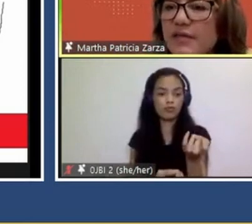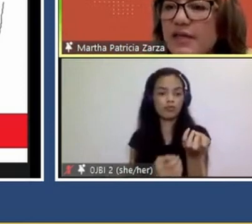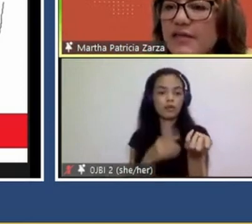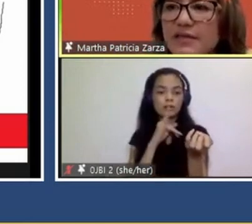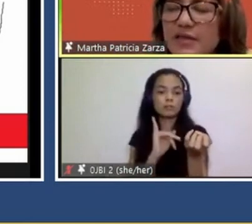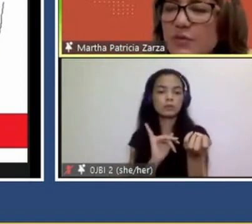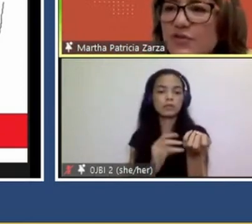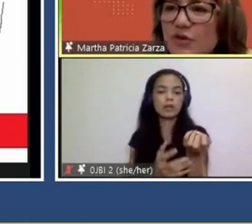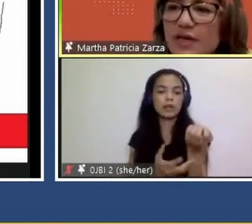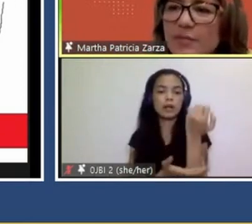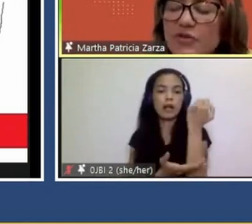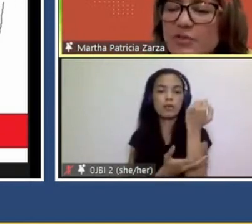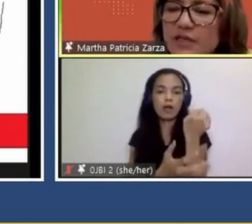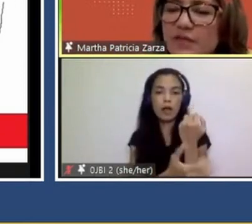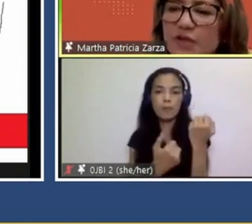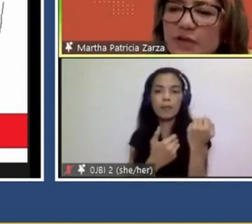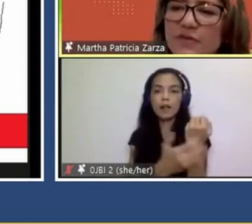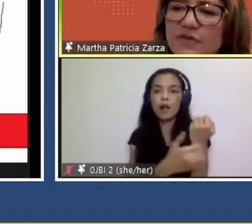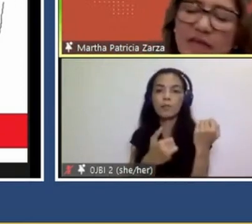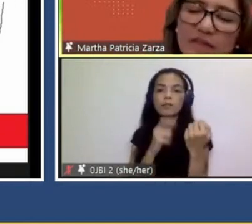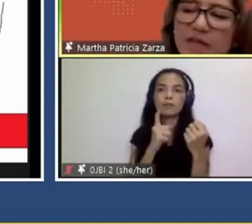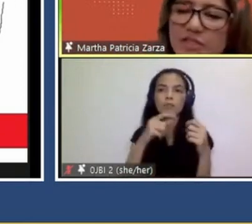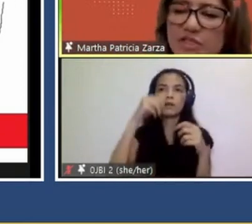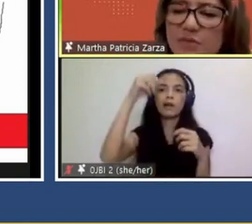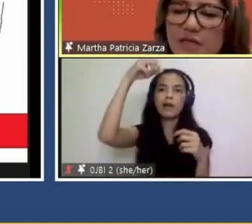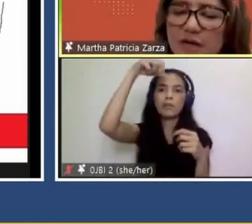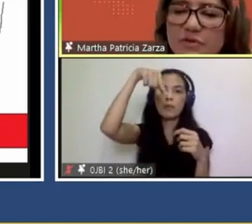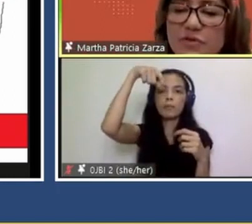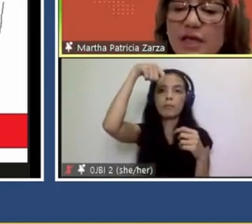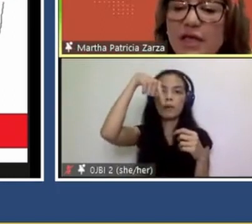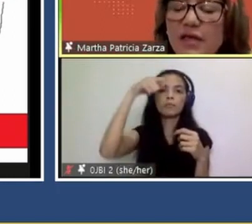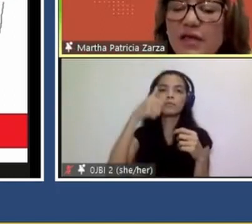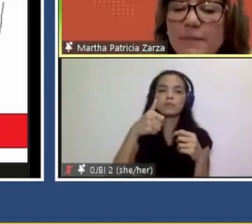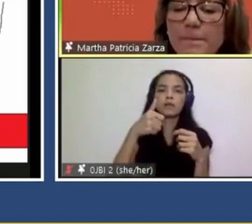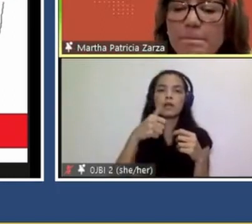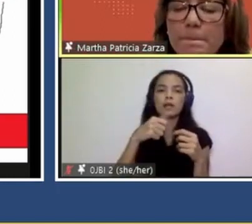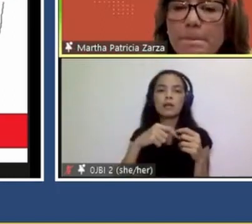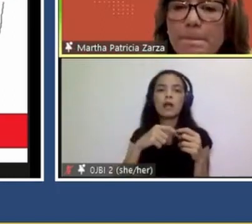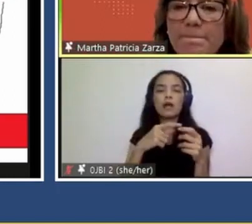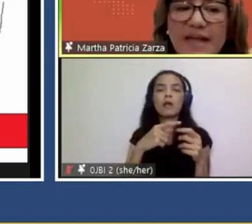trying that it was not a possibility for them to take the chimney out.